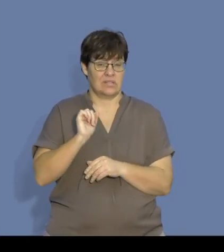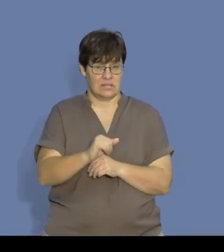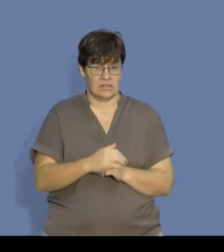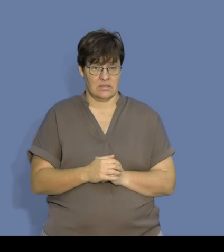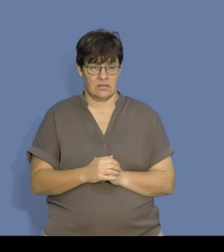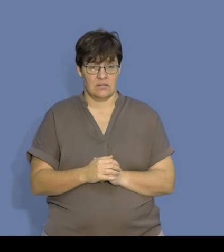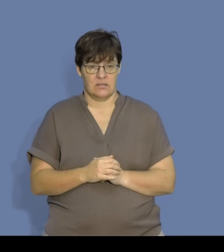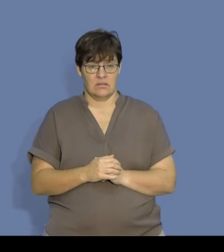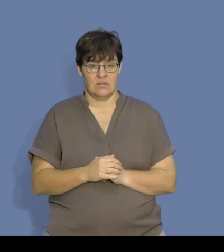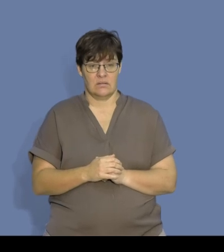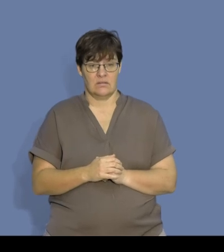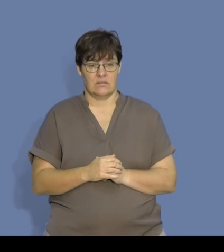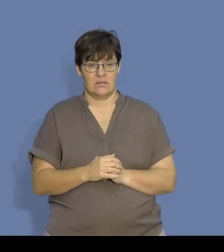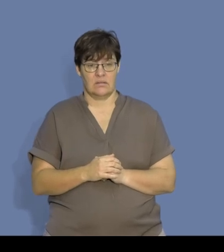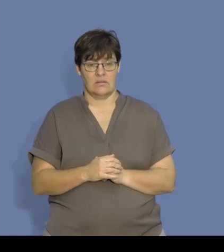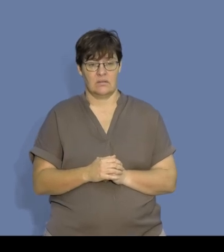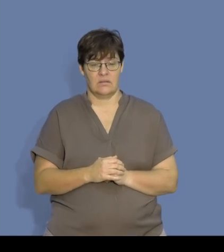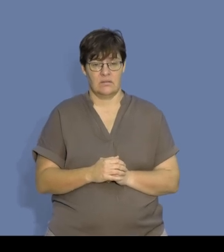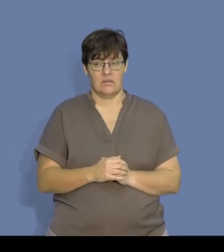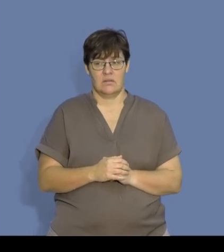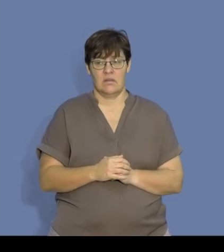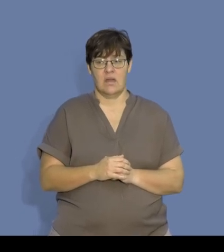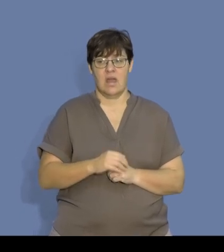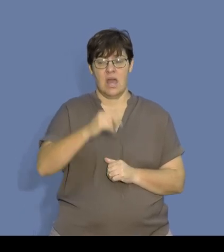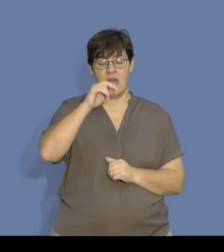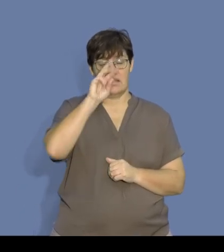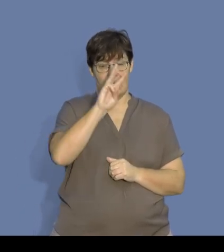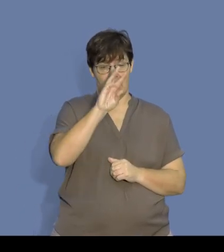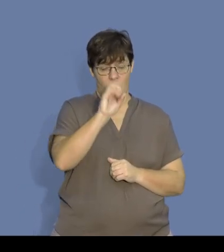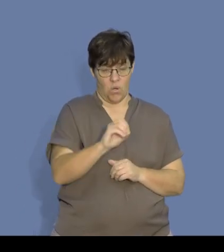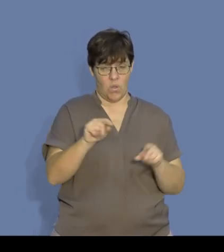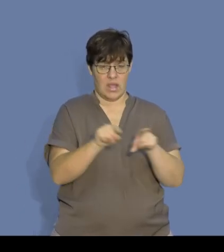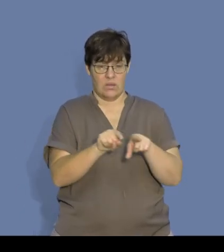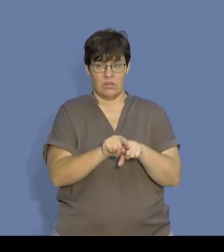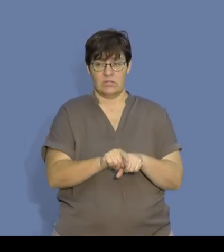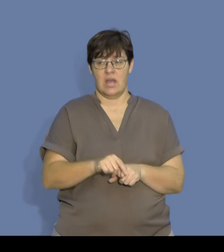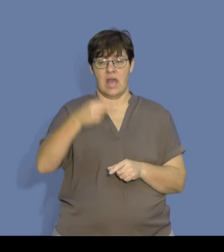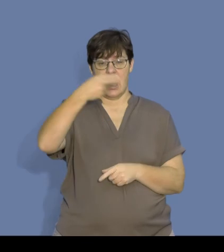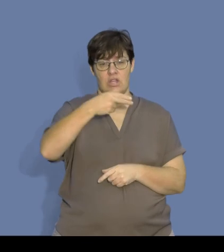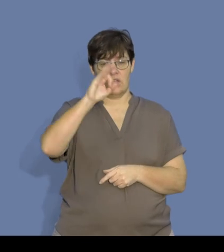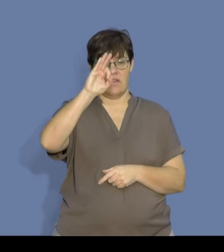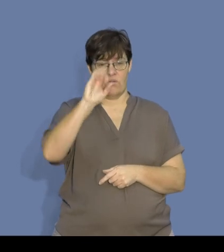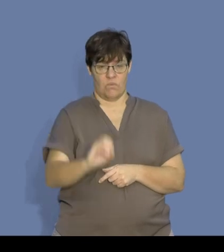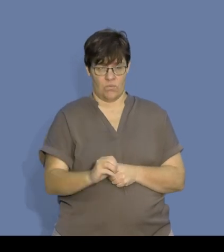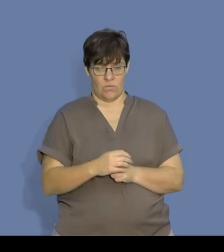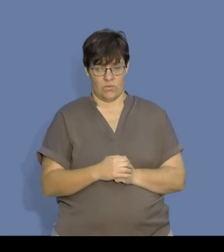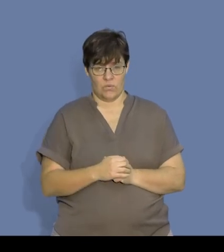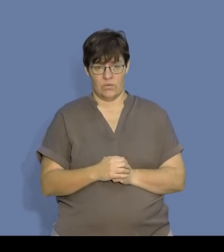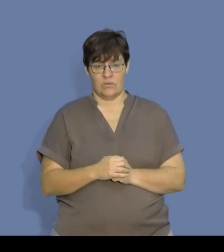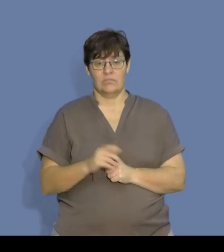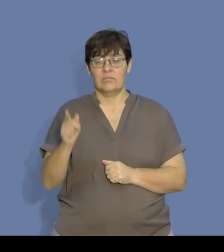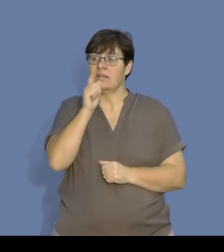is H times FO. They've told me what the work function